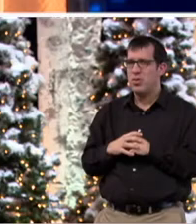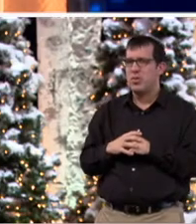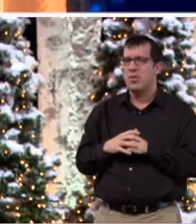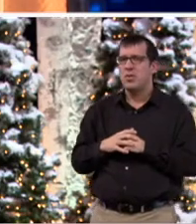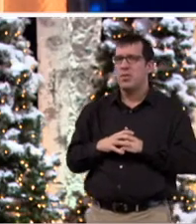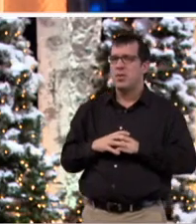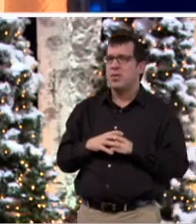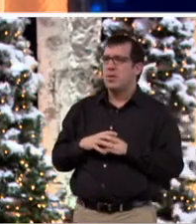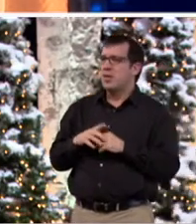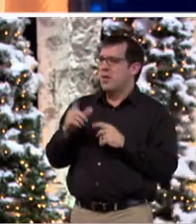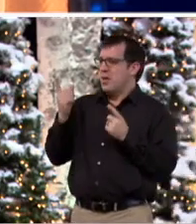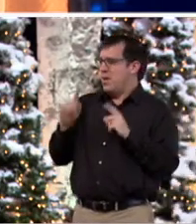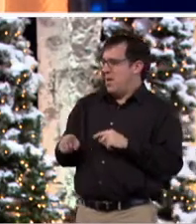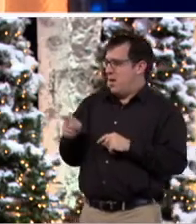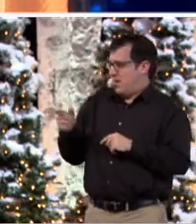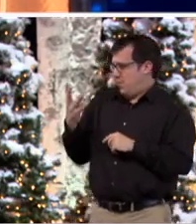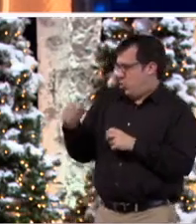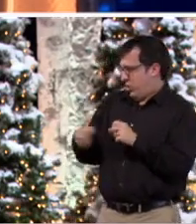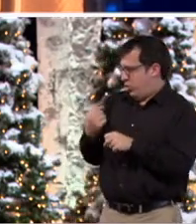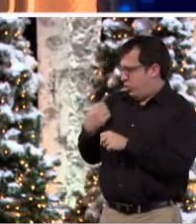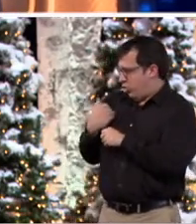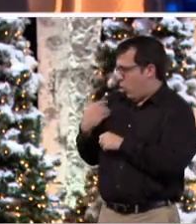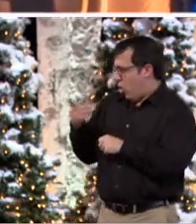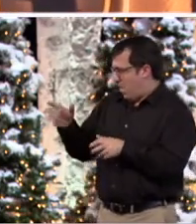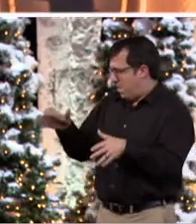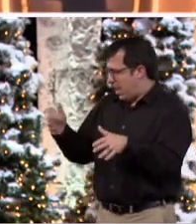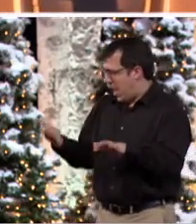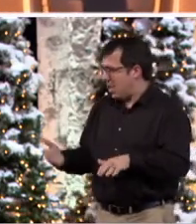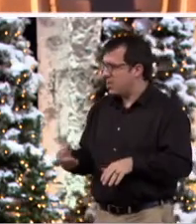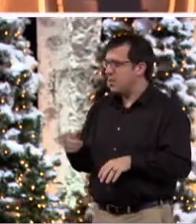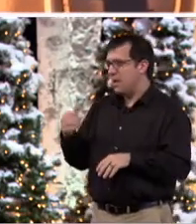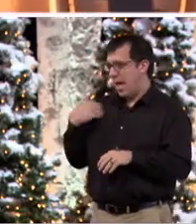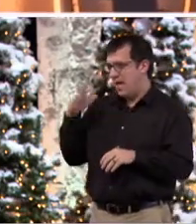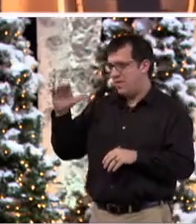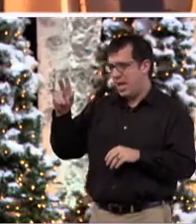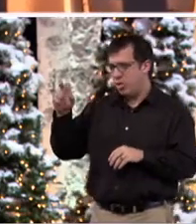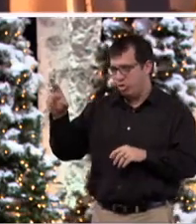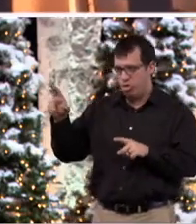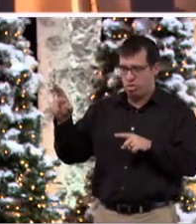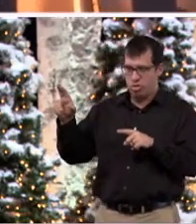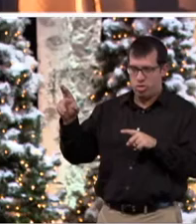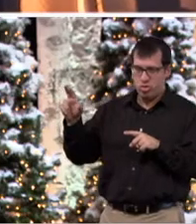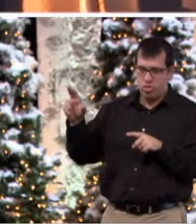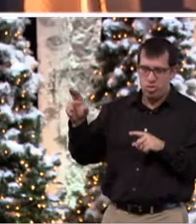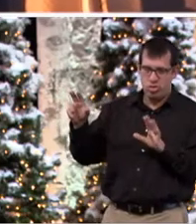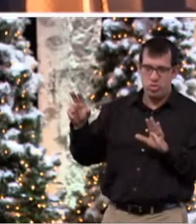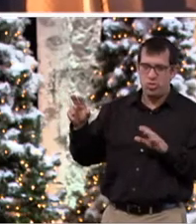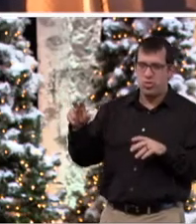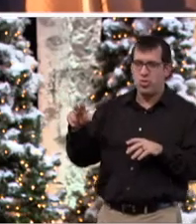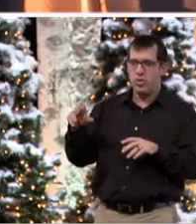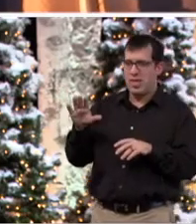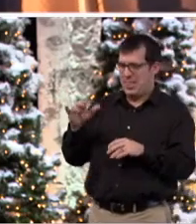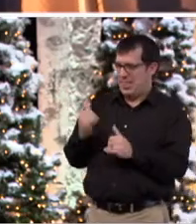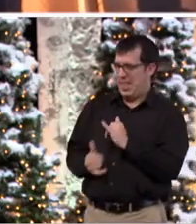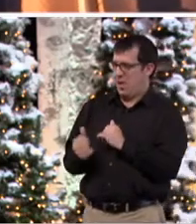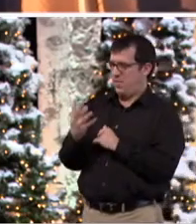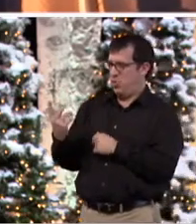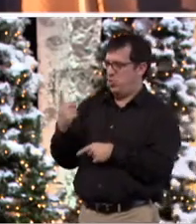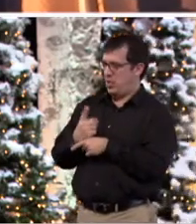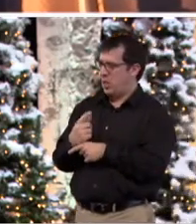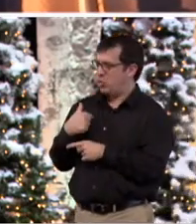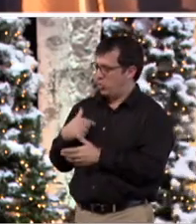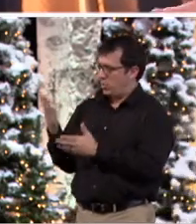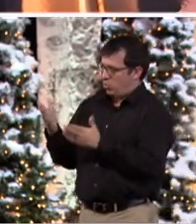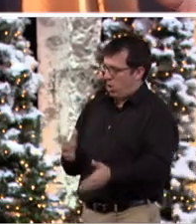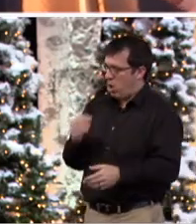When he died a few years back, he was dying of cancer. And on the last few days, we brought him home